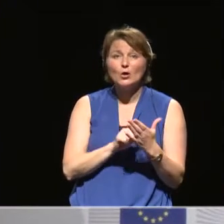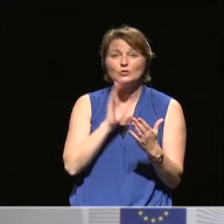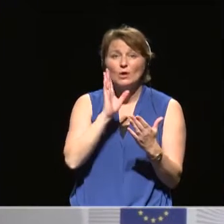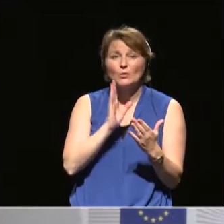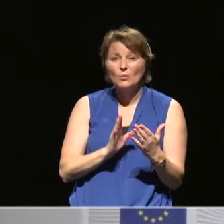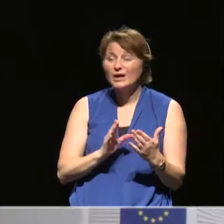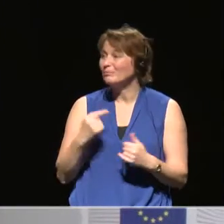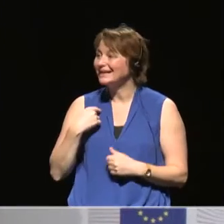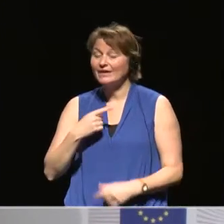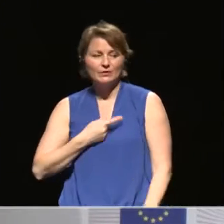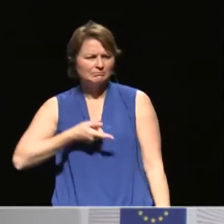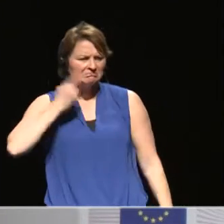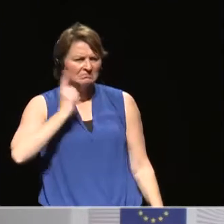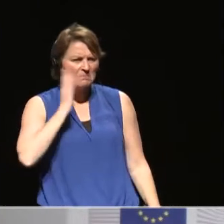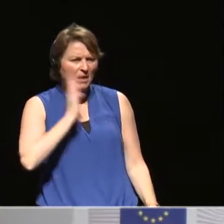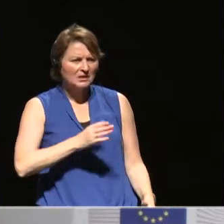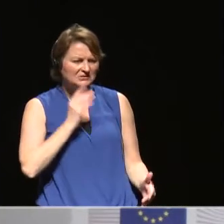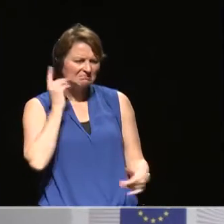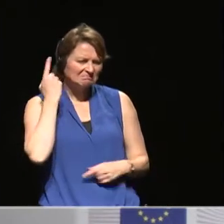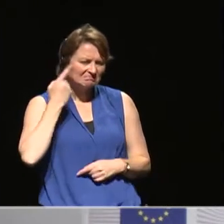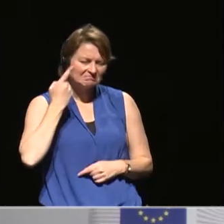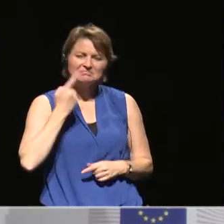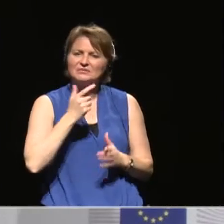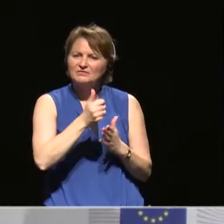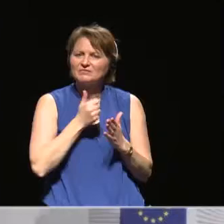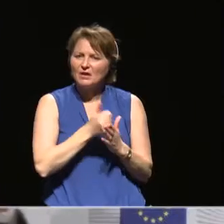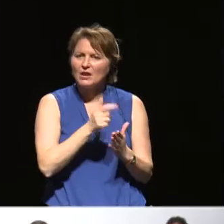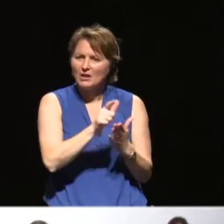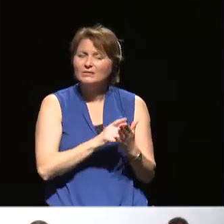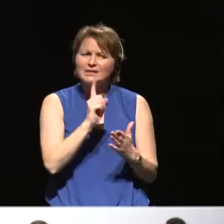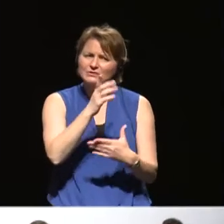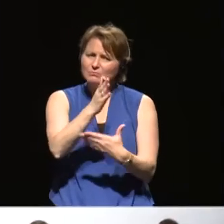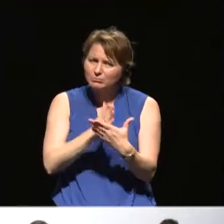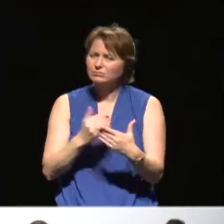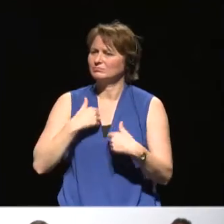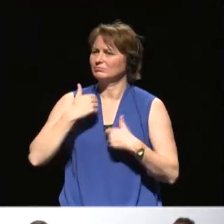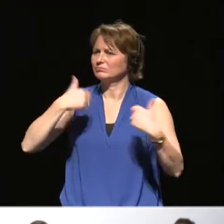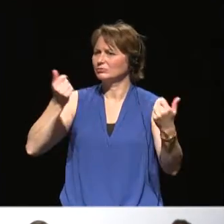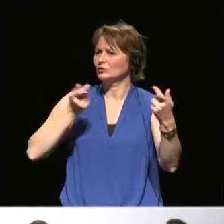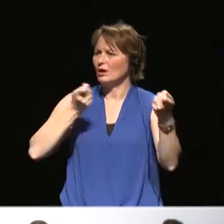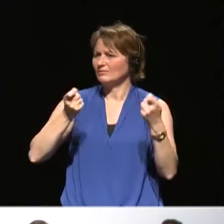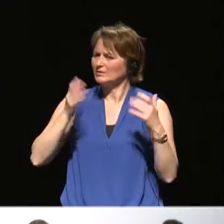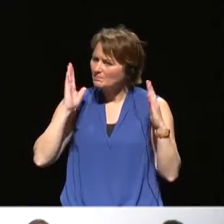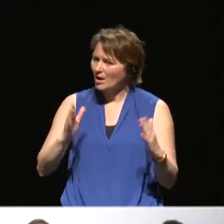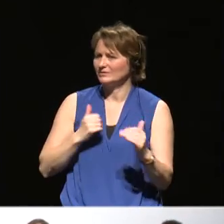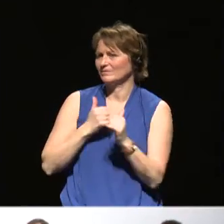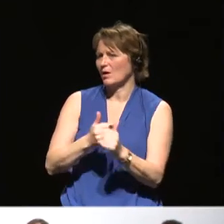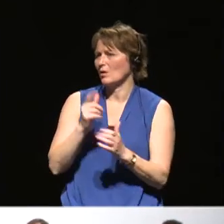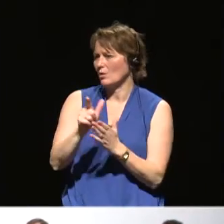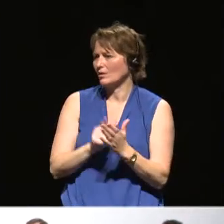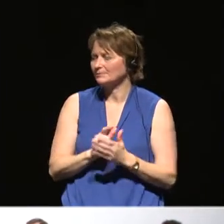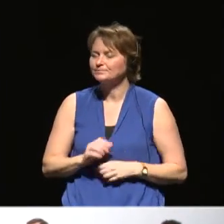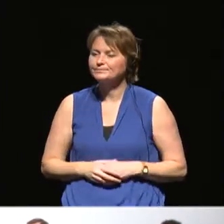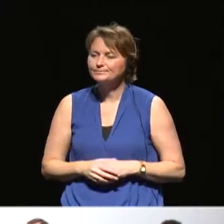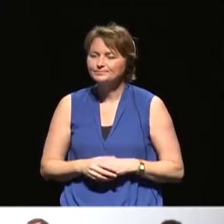become meaningless. So this is also part of good governance. Thank you. Thank you for that. One of the issues we touched